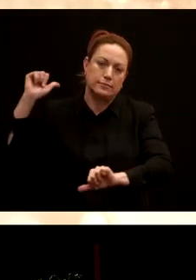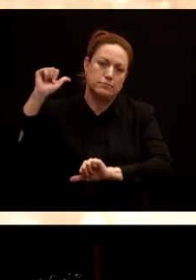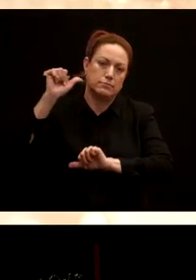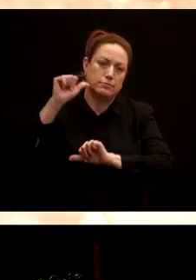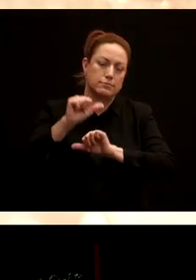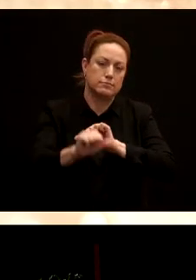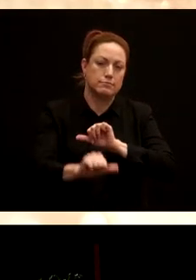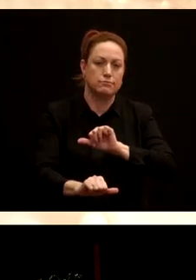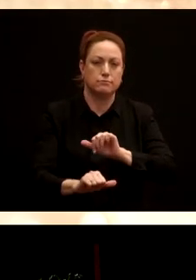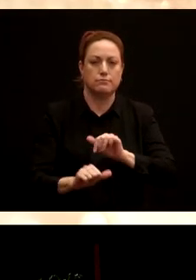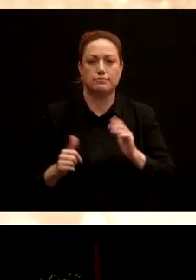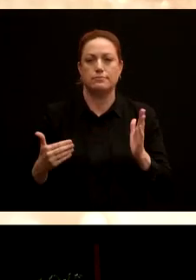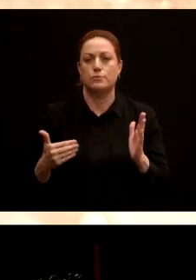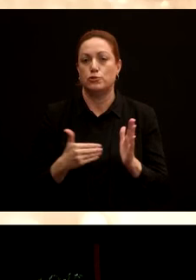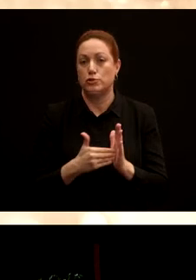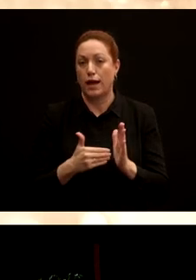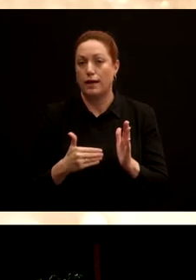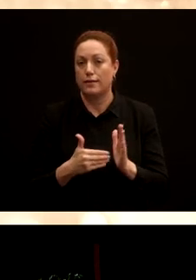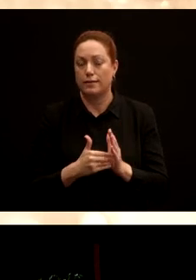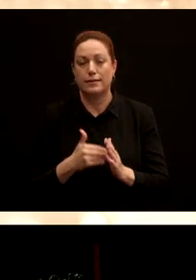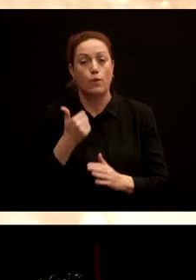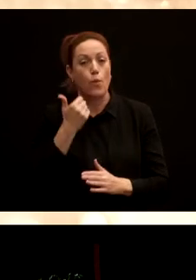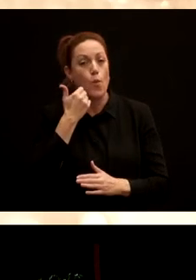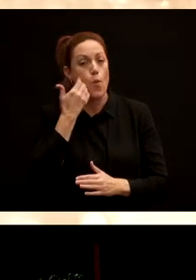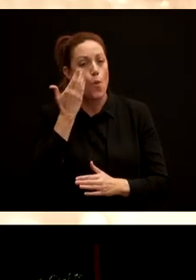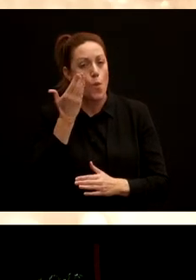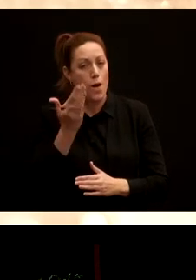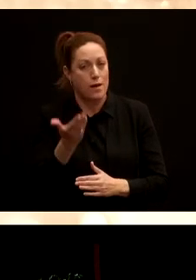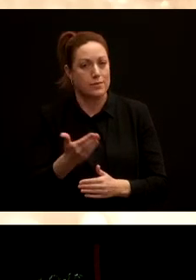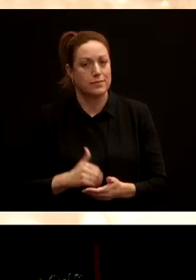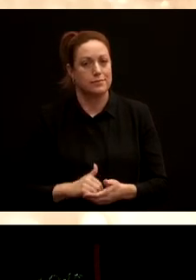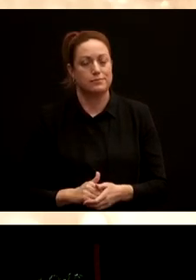Today and always.